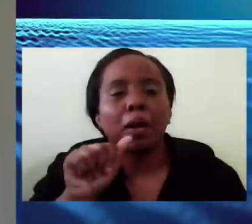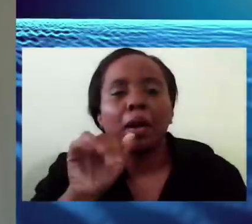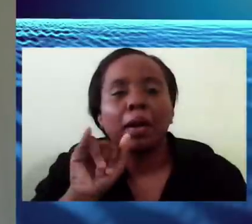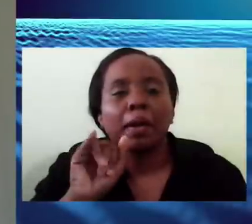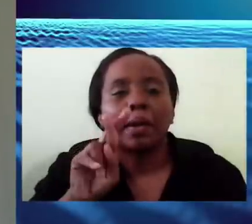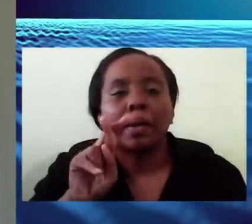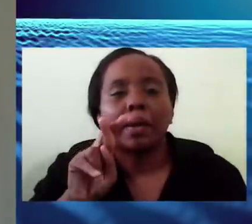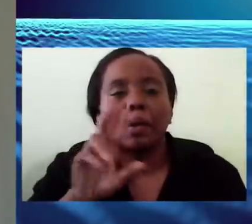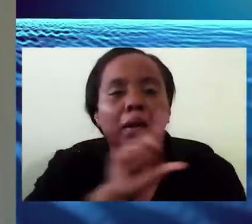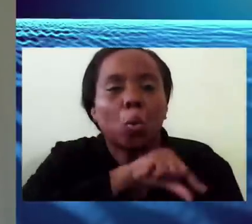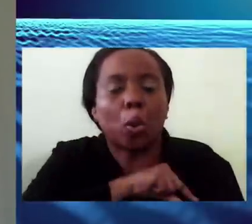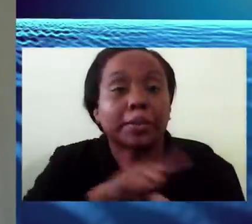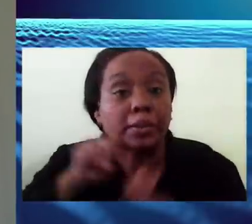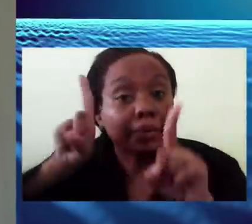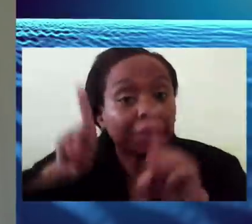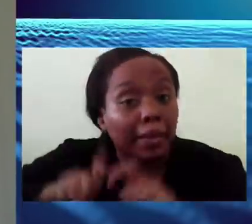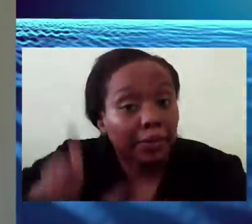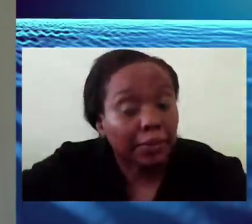has been found?